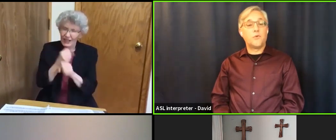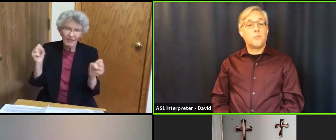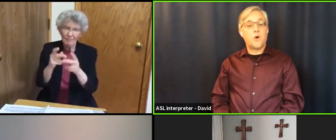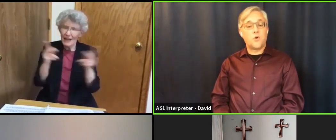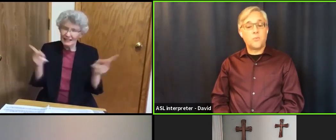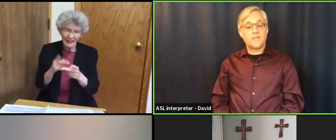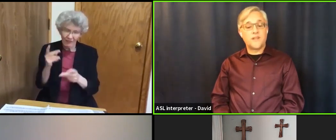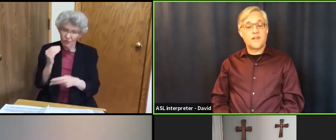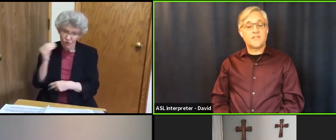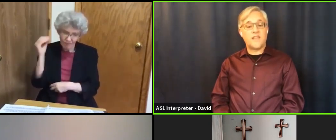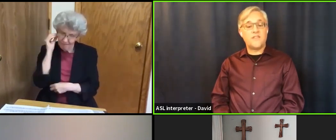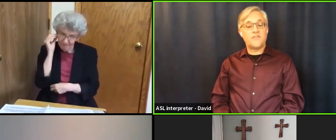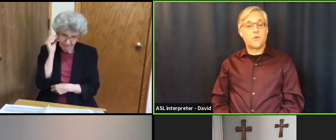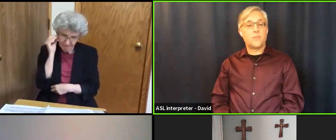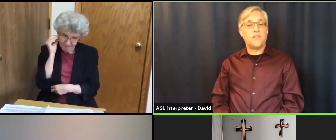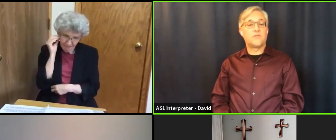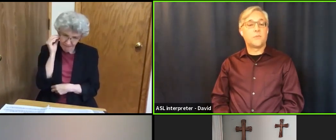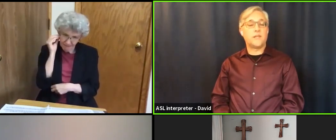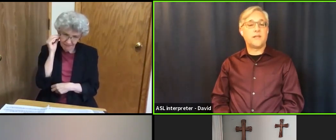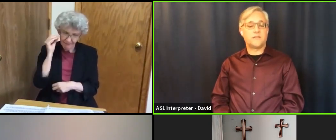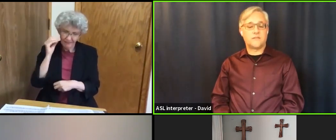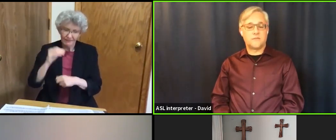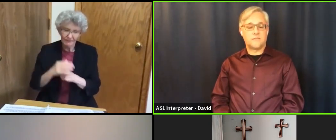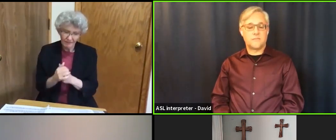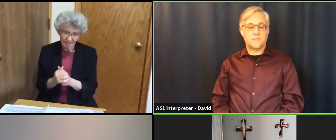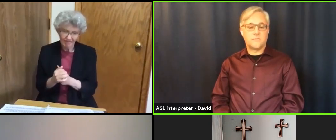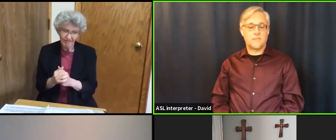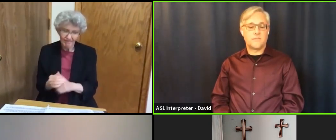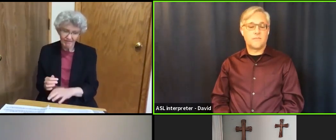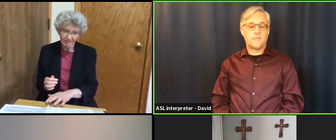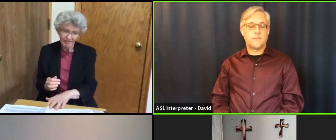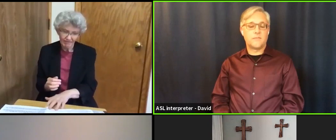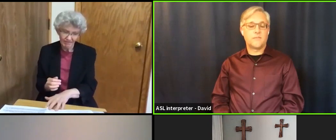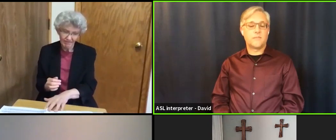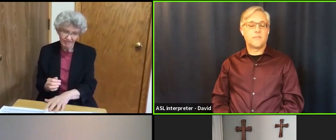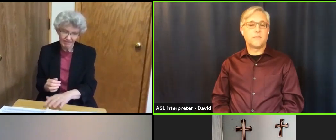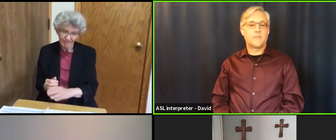Those for whom home is not a safe nor peaceful place.